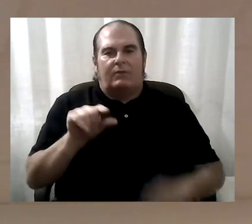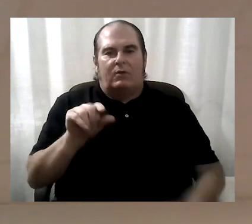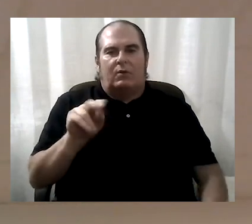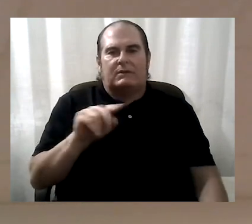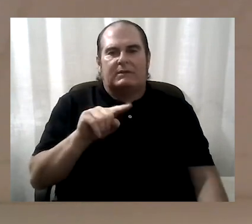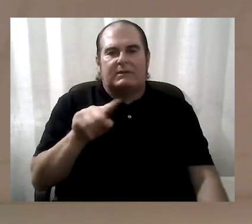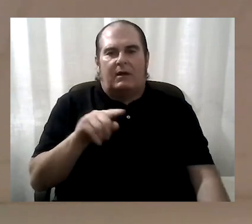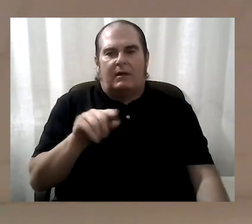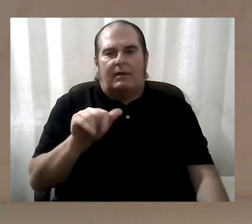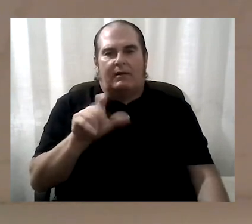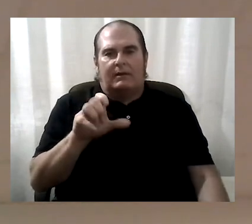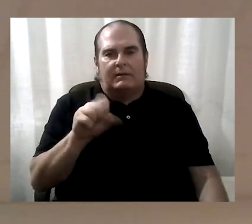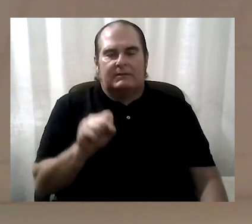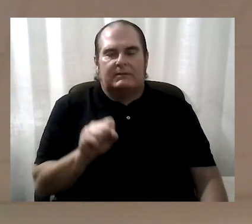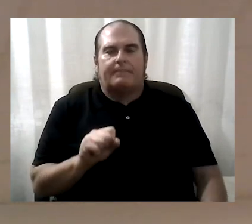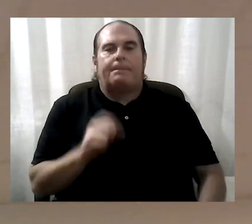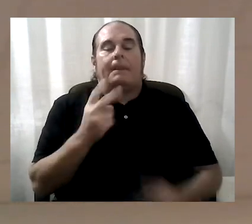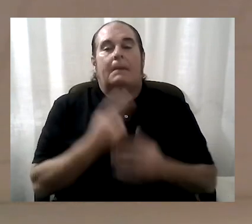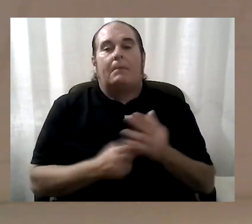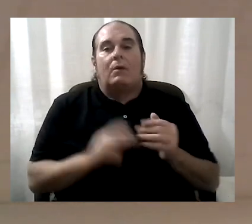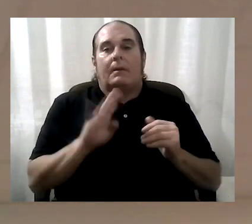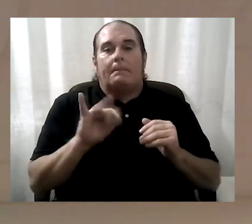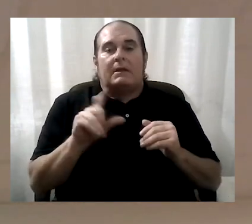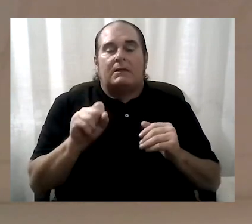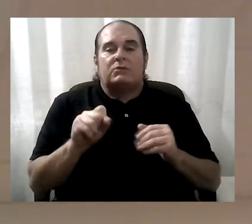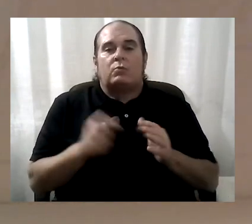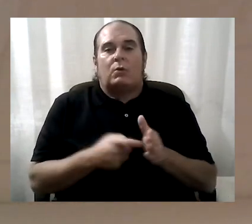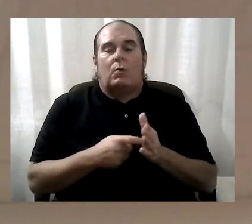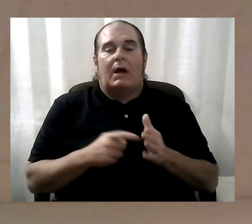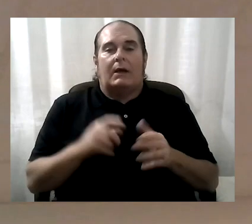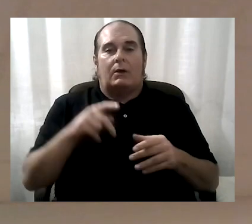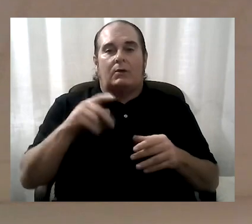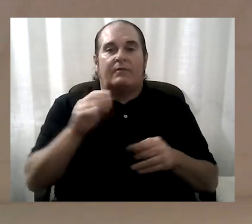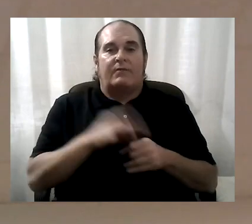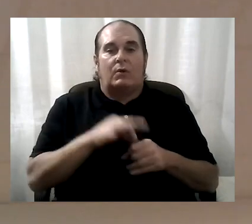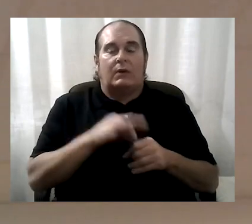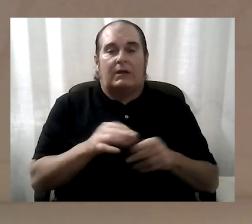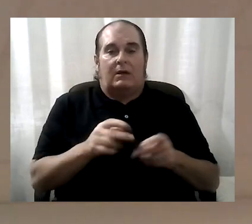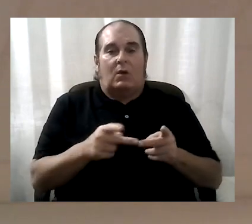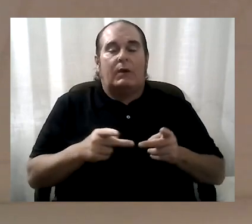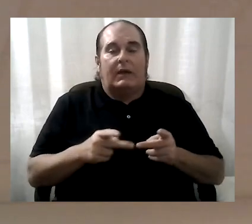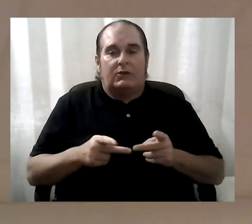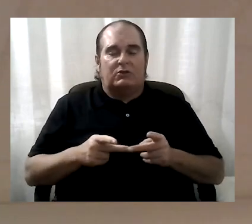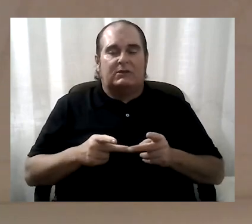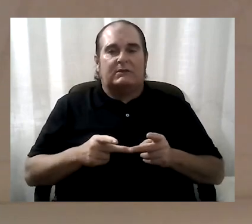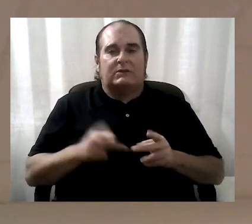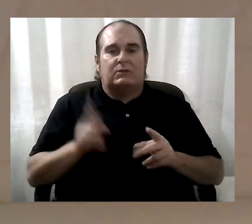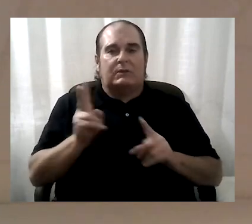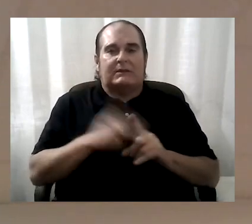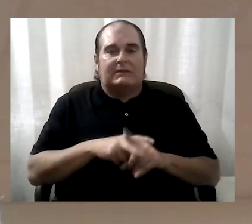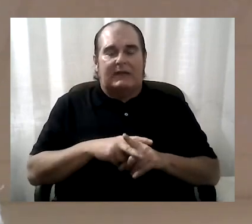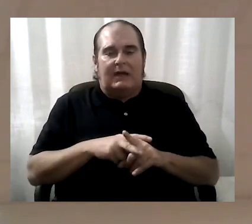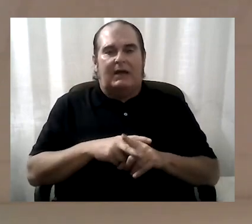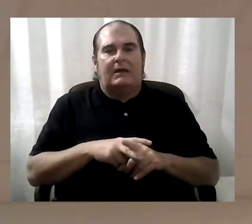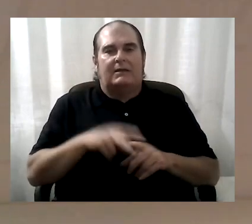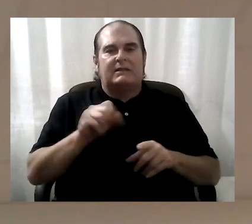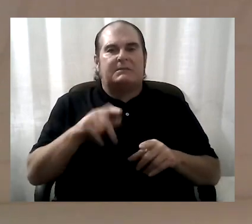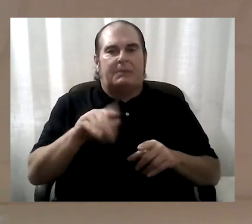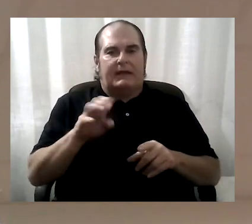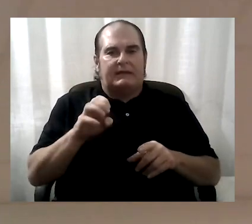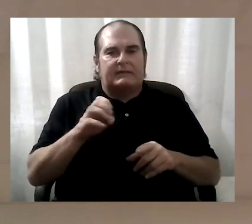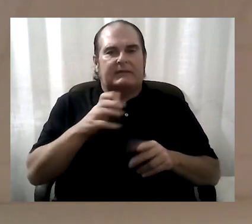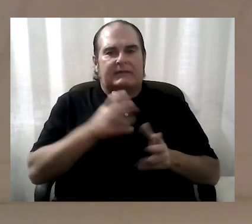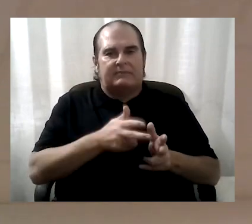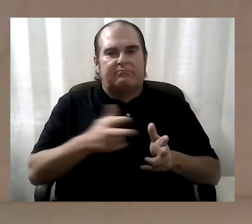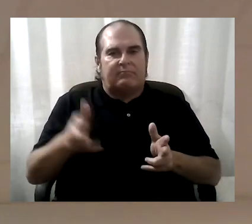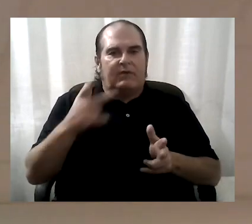require polling locations to designate spaces for curbside voting. And in some cases, one of